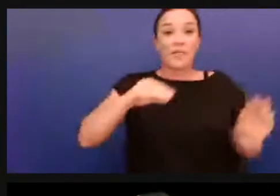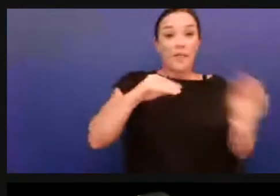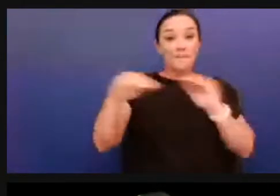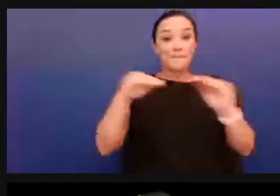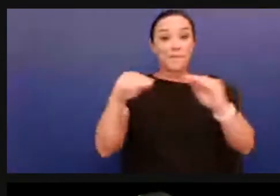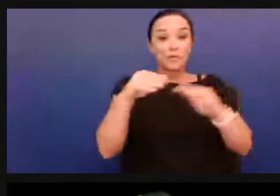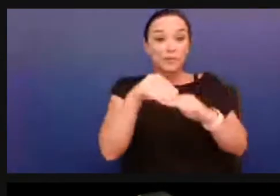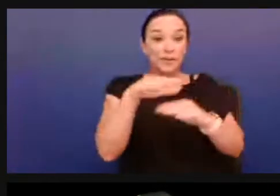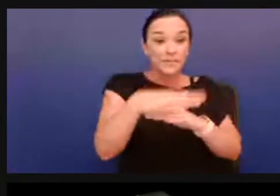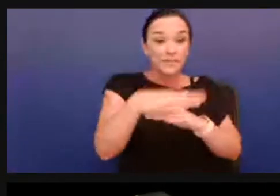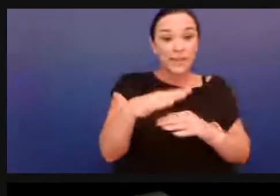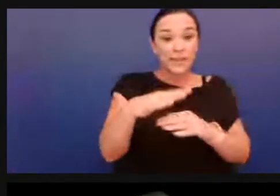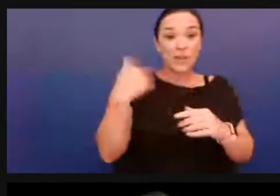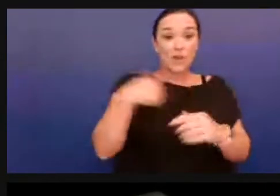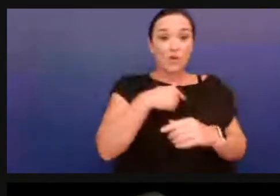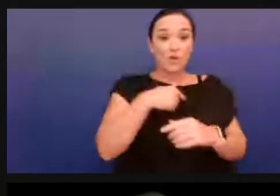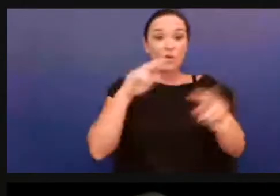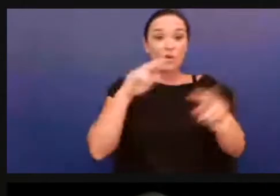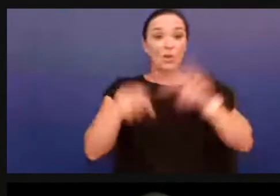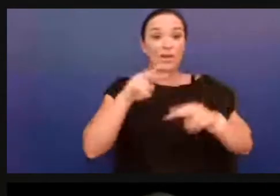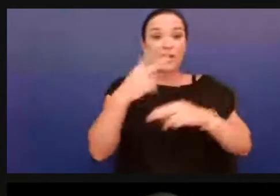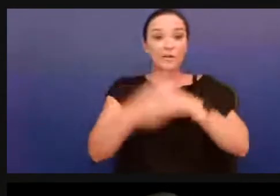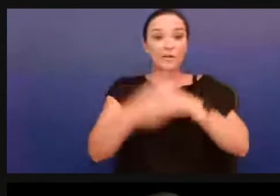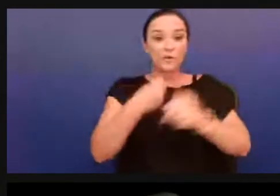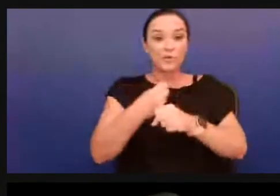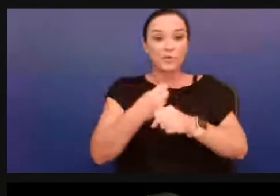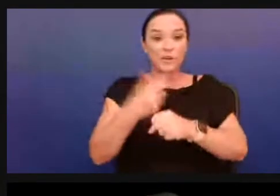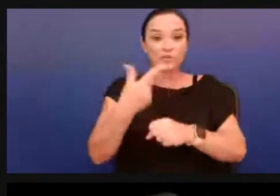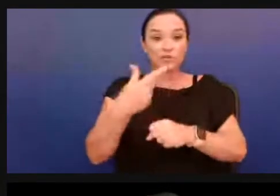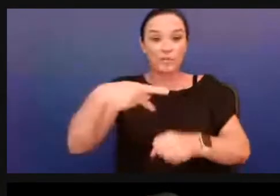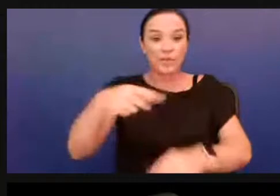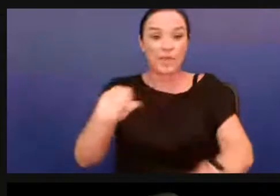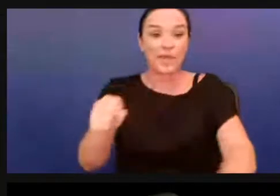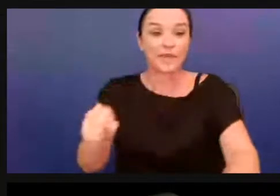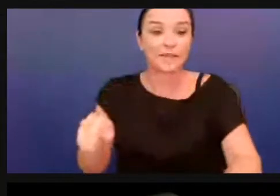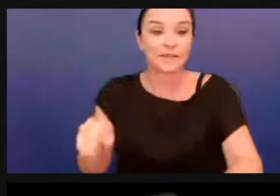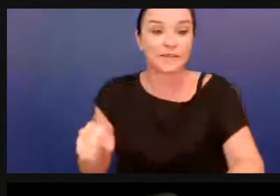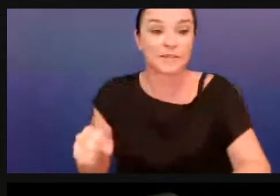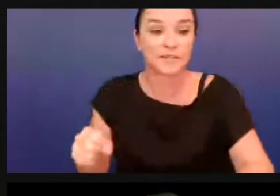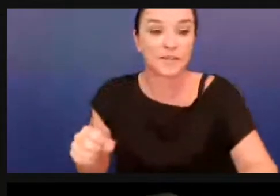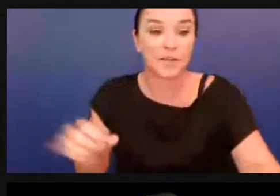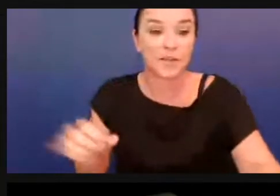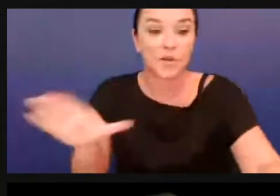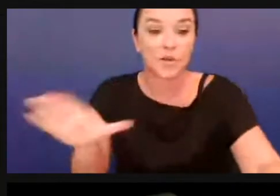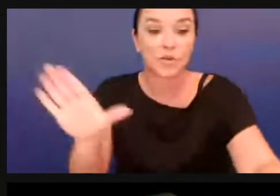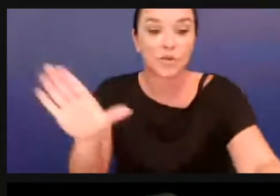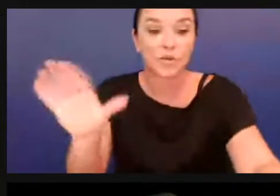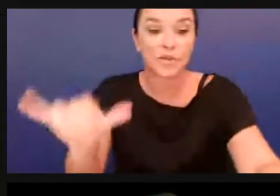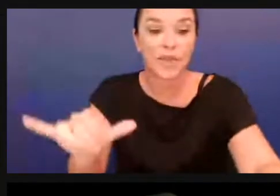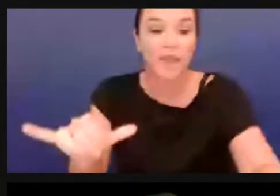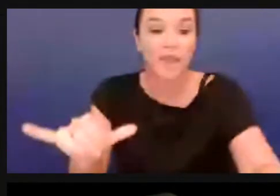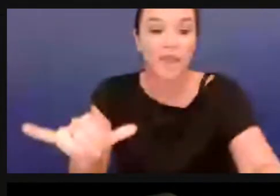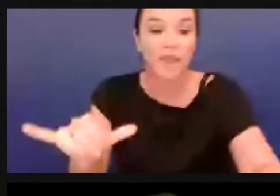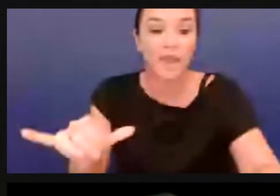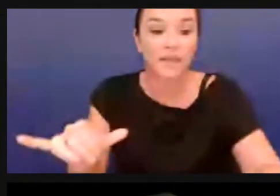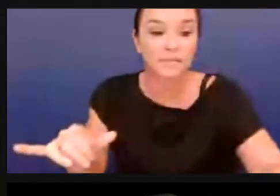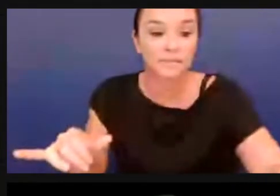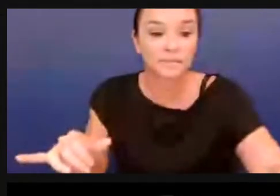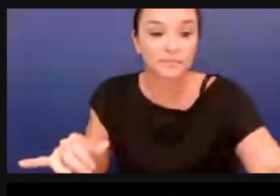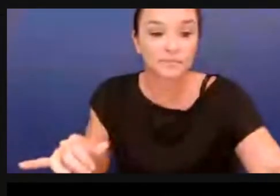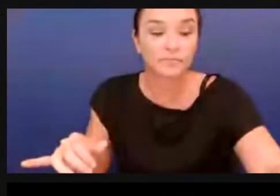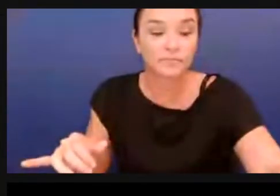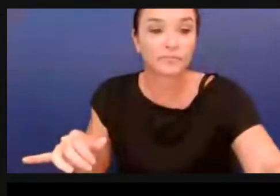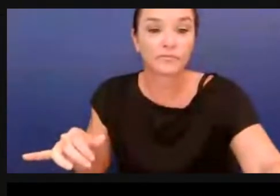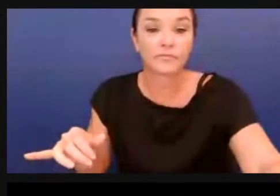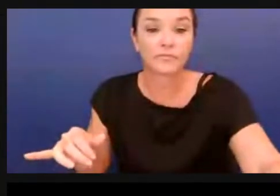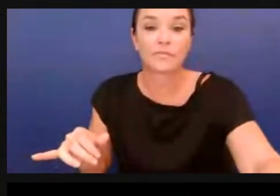first, let's look at tilt elsewhere. Besides the stations I showed you guys, there's a few more. This is the escape road, which is